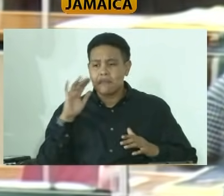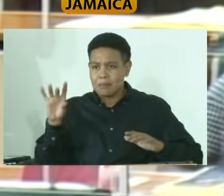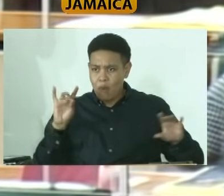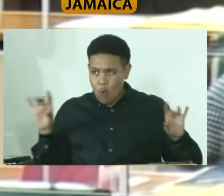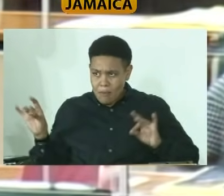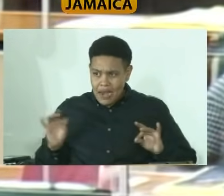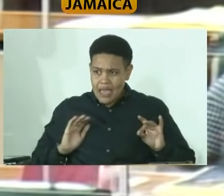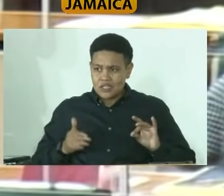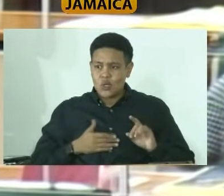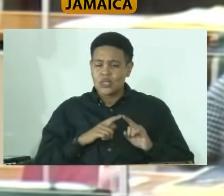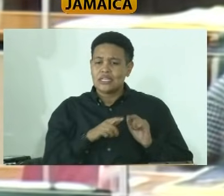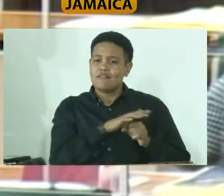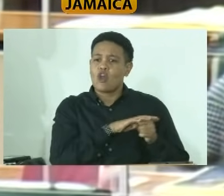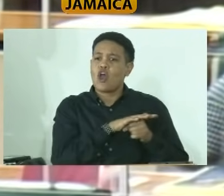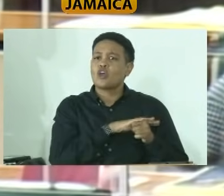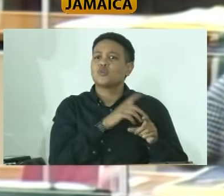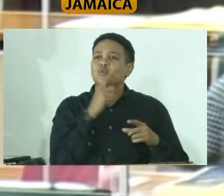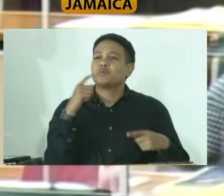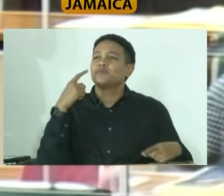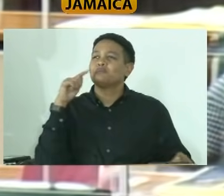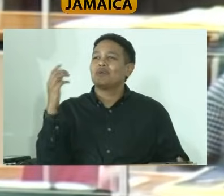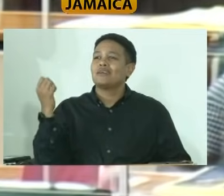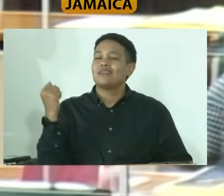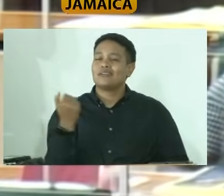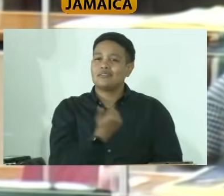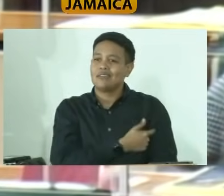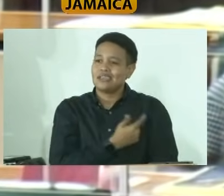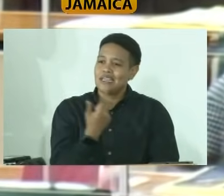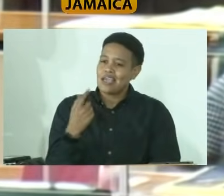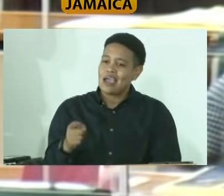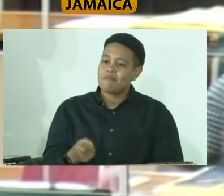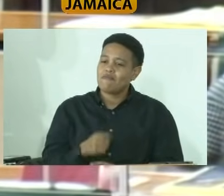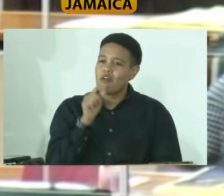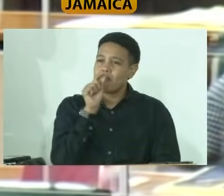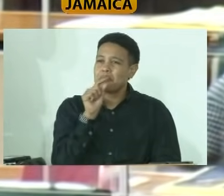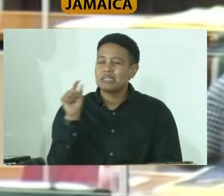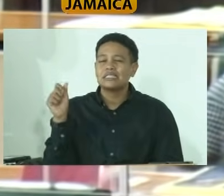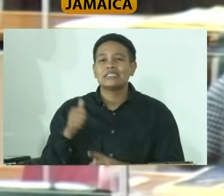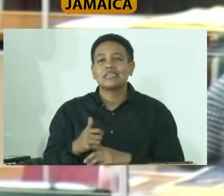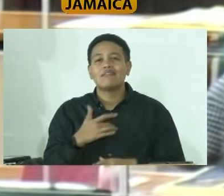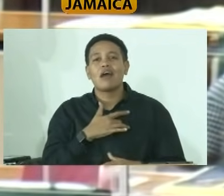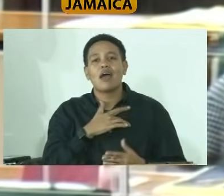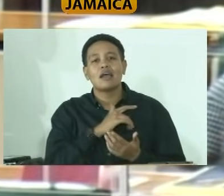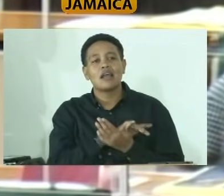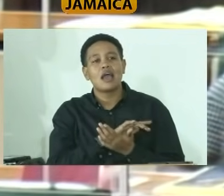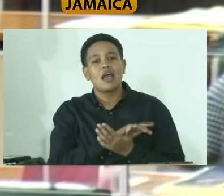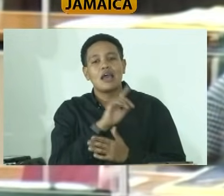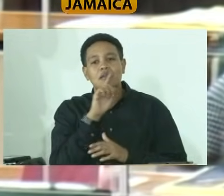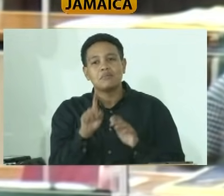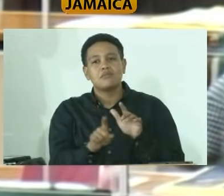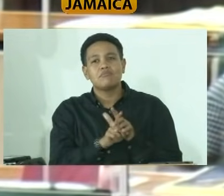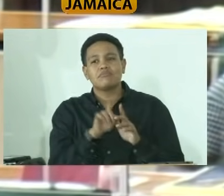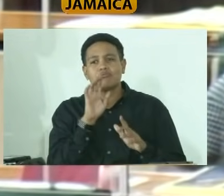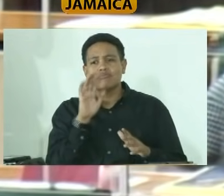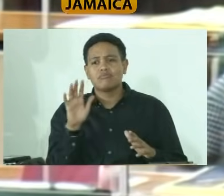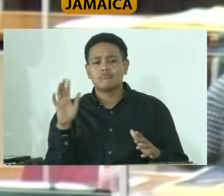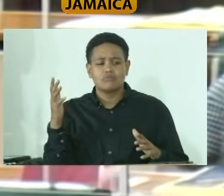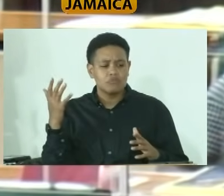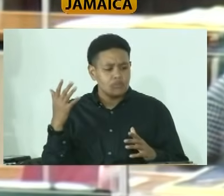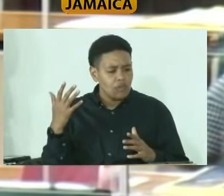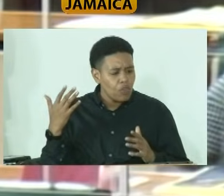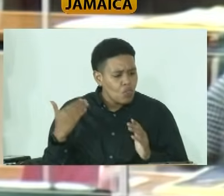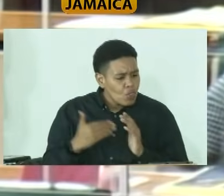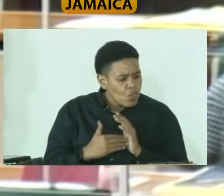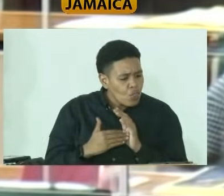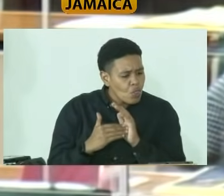our constituents to get the vaccine. From blitzes at the Heart Academy, Cayman and Strack, thousands